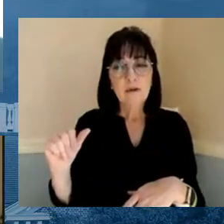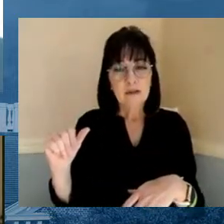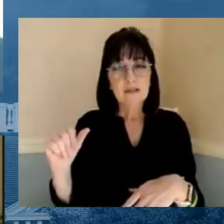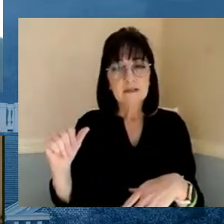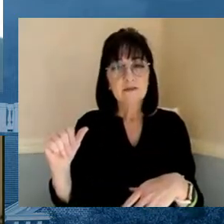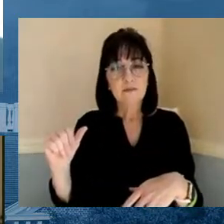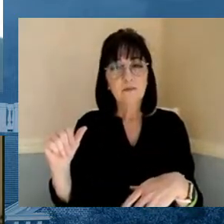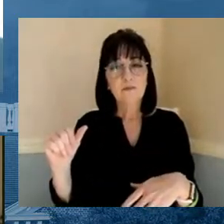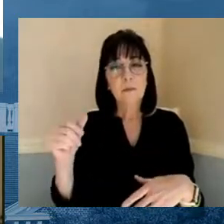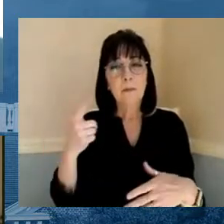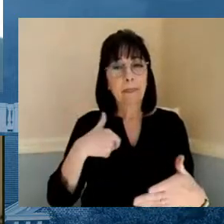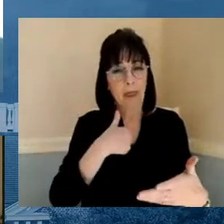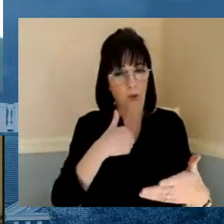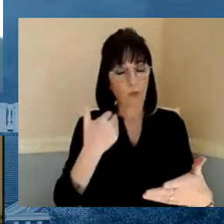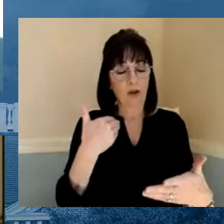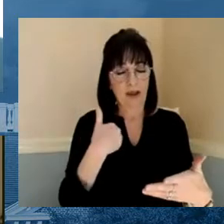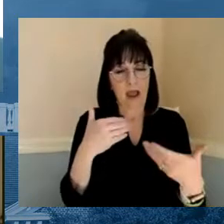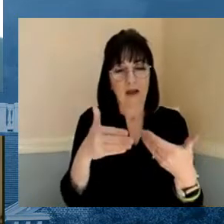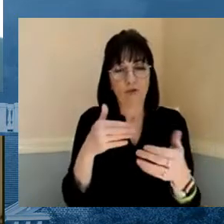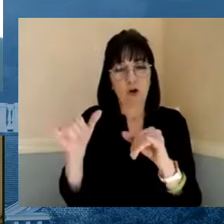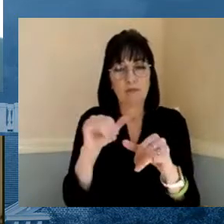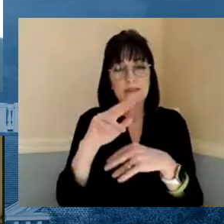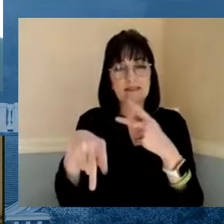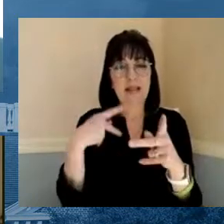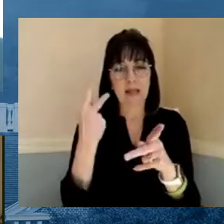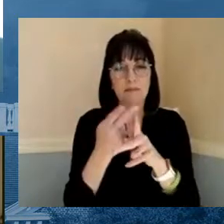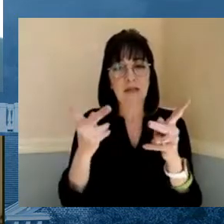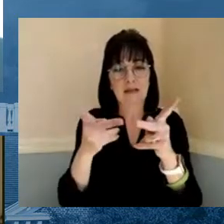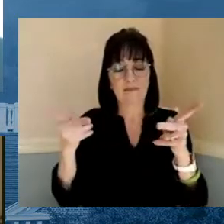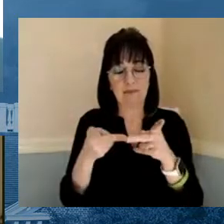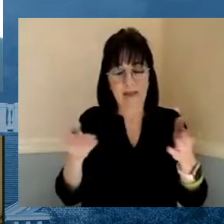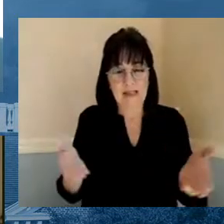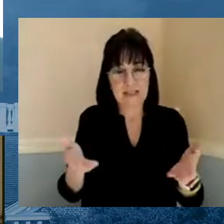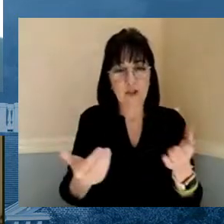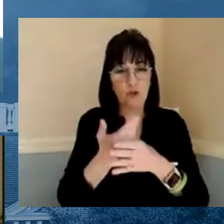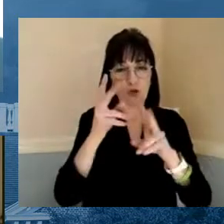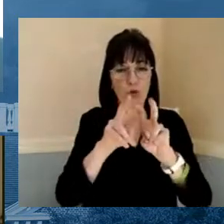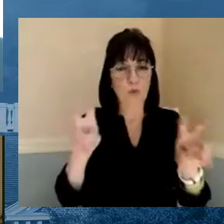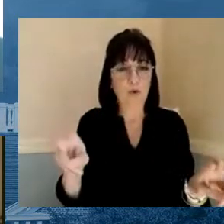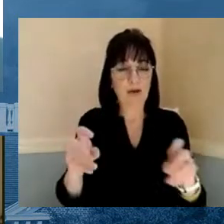similar facility here in Newcastle County. One of the challenges, as you pointed out, is that